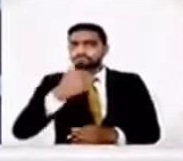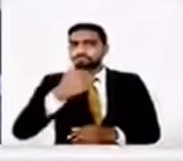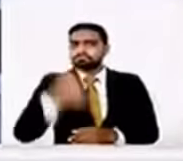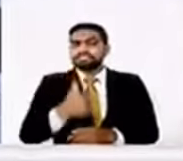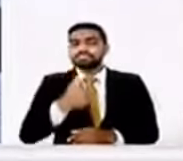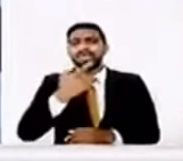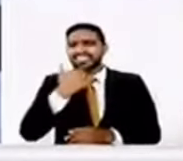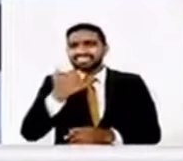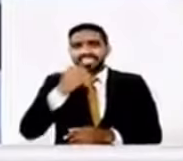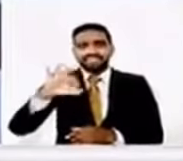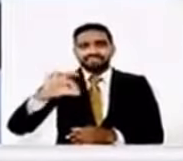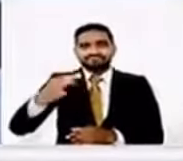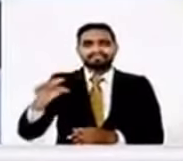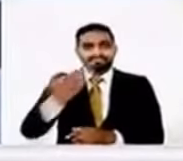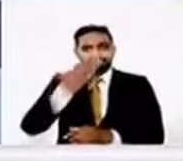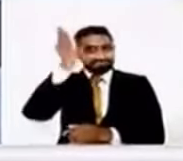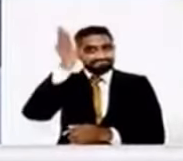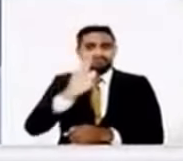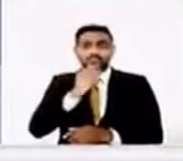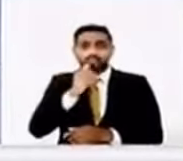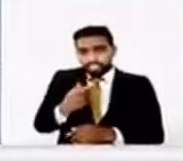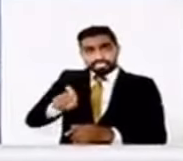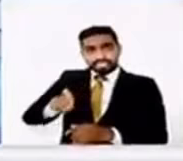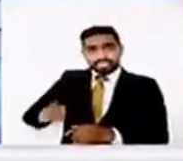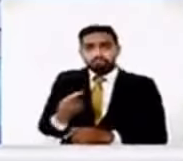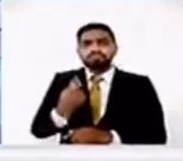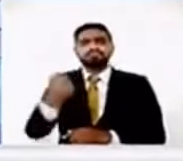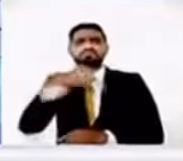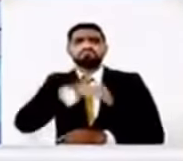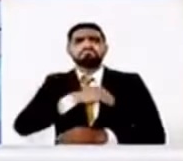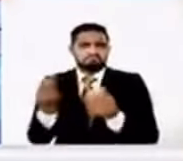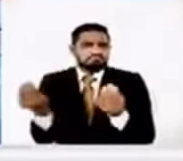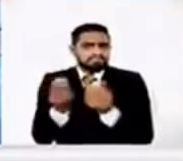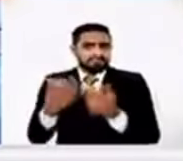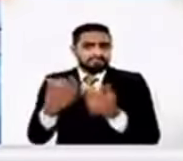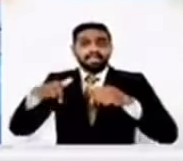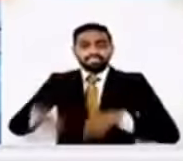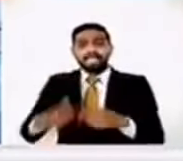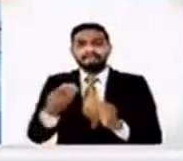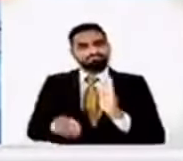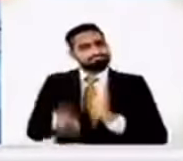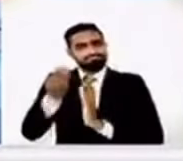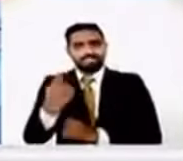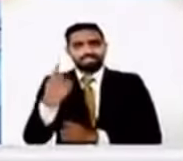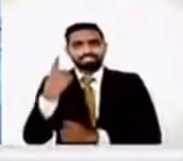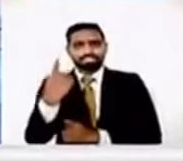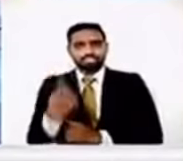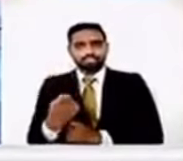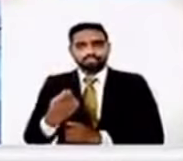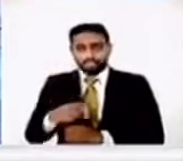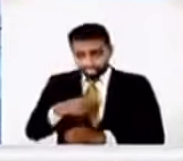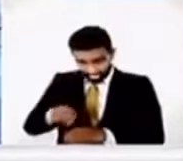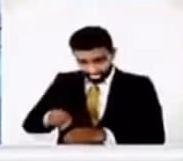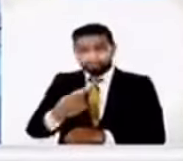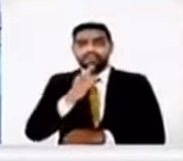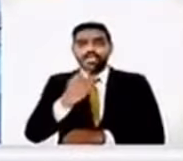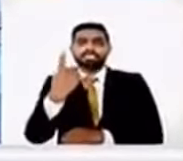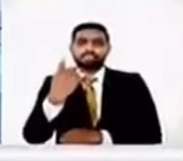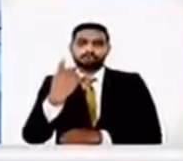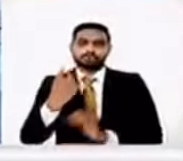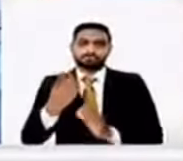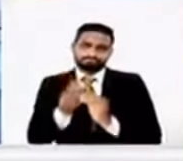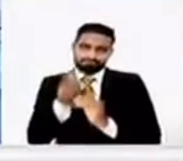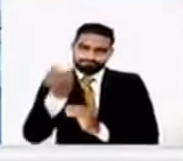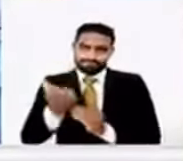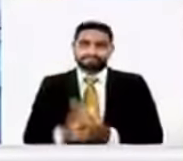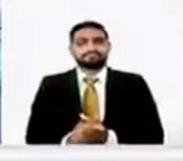of 1,000 rupees. It's a big win for the estate sector. Of course. Now, Zulfiq,